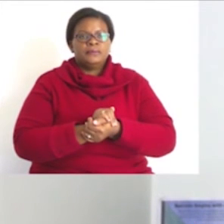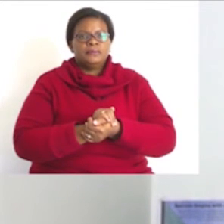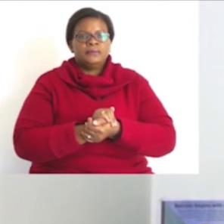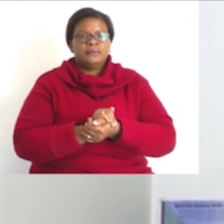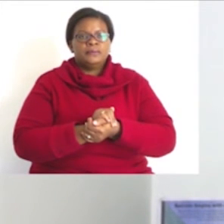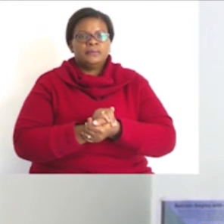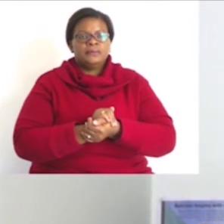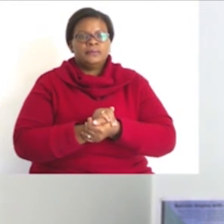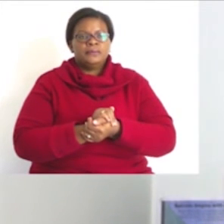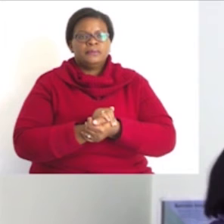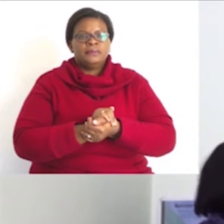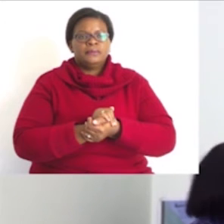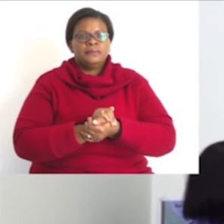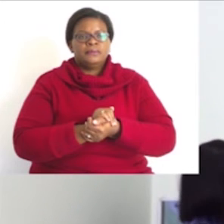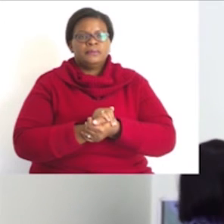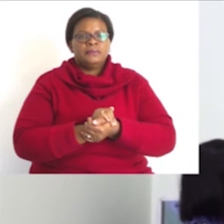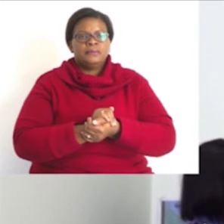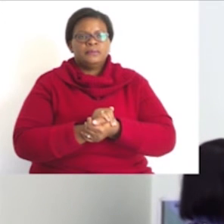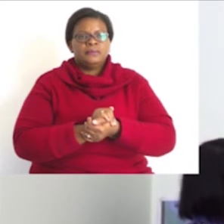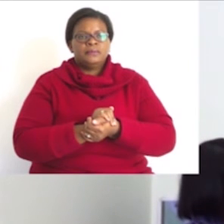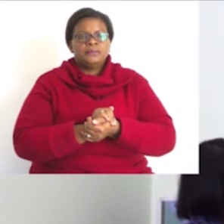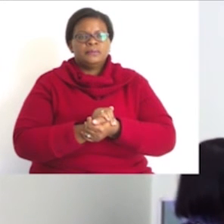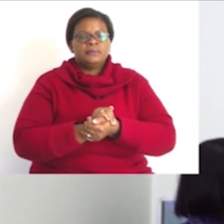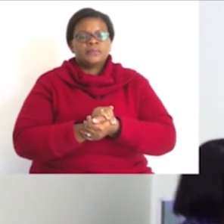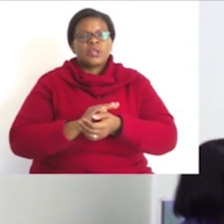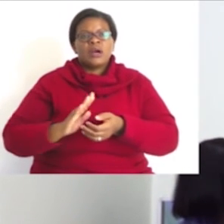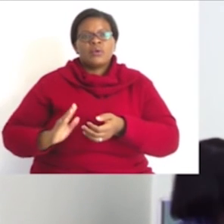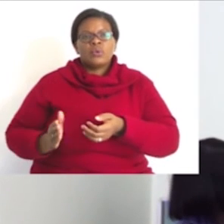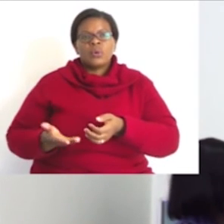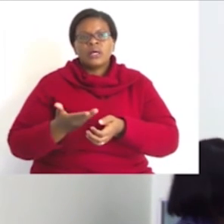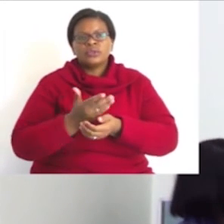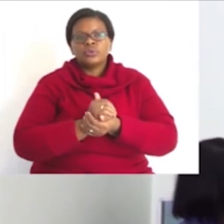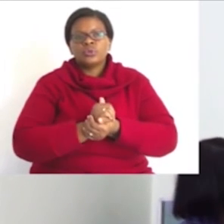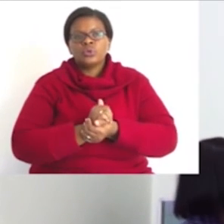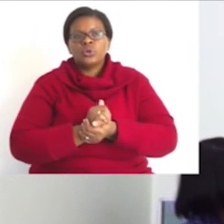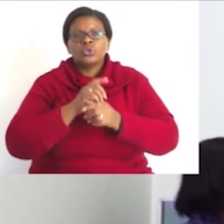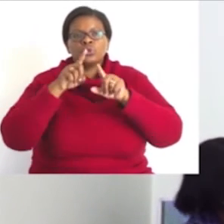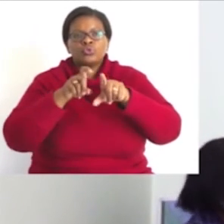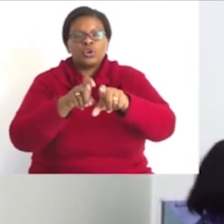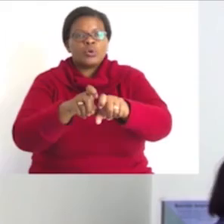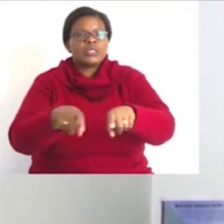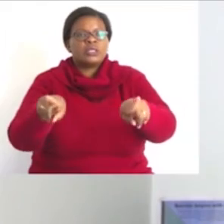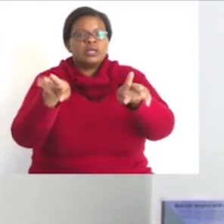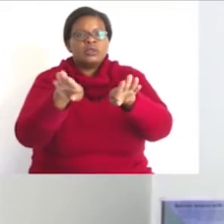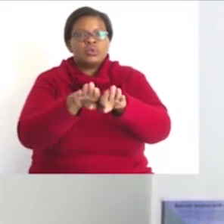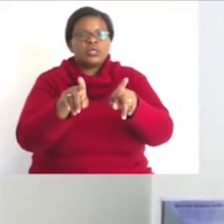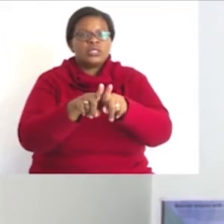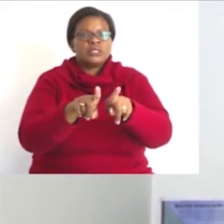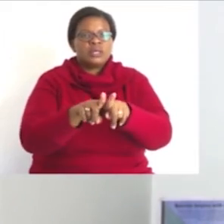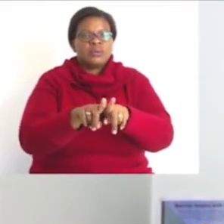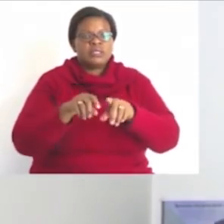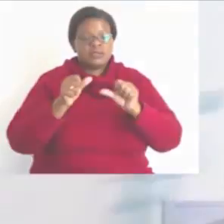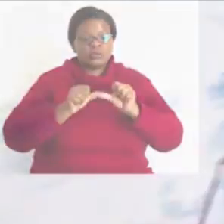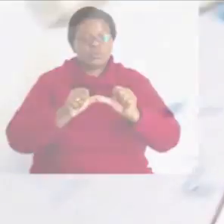I want you to put it in your mind and work it out accordingly. Stay tuned, we'll